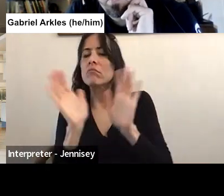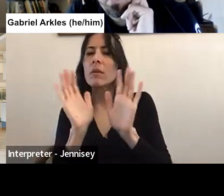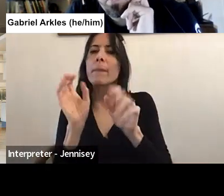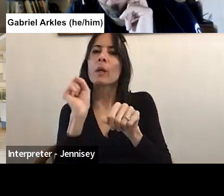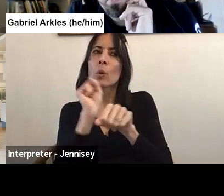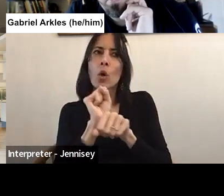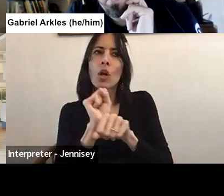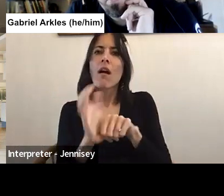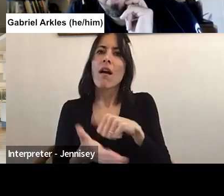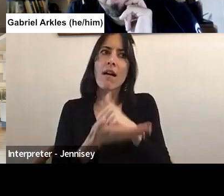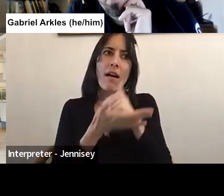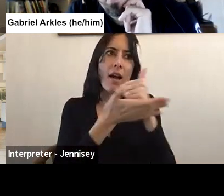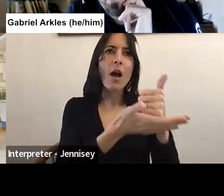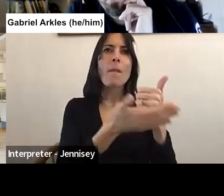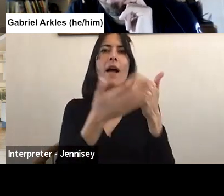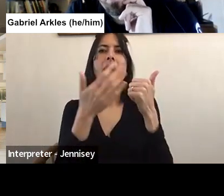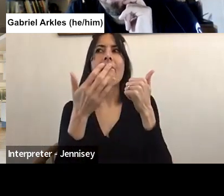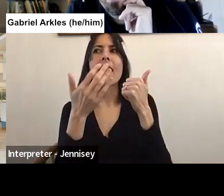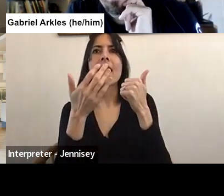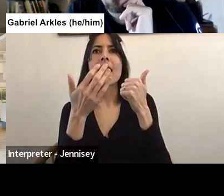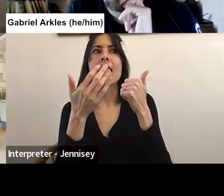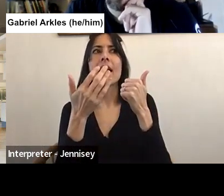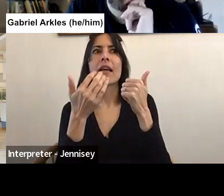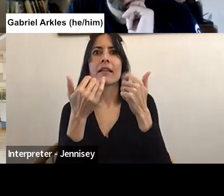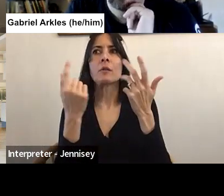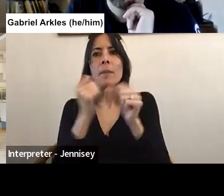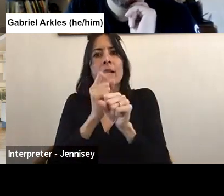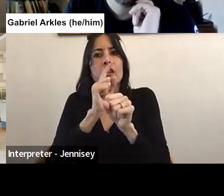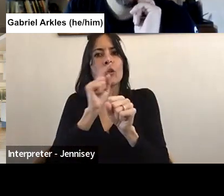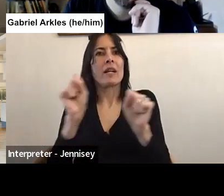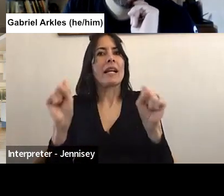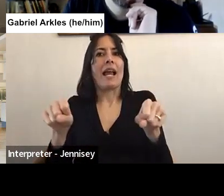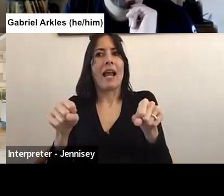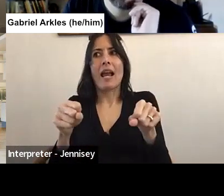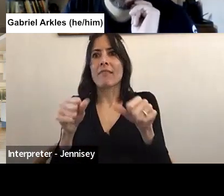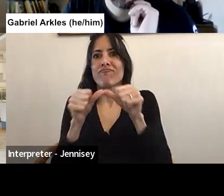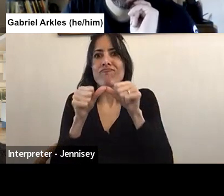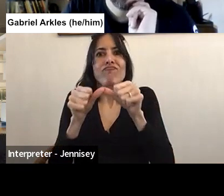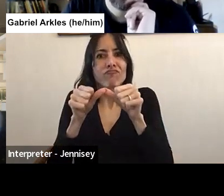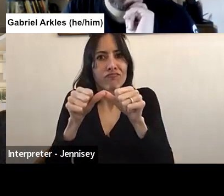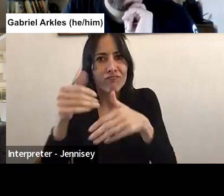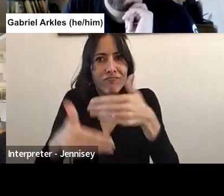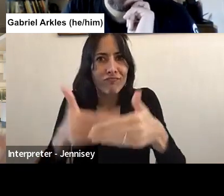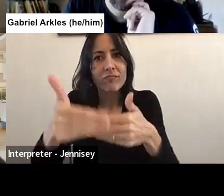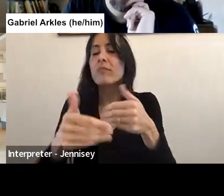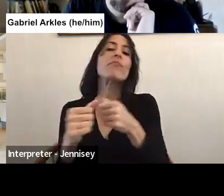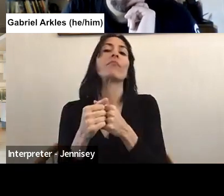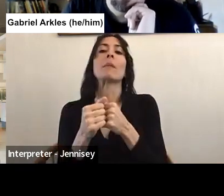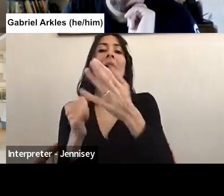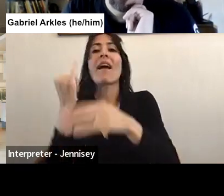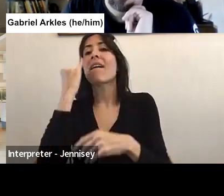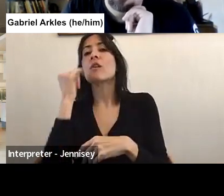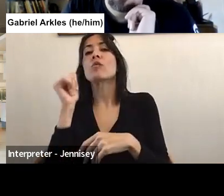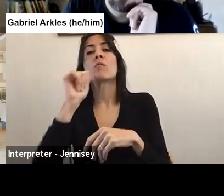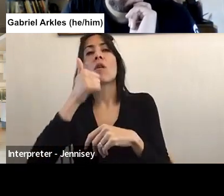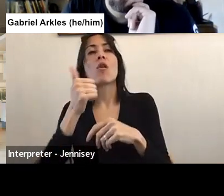systemic, in a way that's sustainable, right? Because let's just think about it. Let's say the prison gates all opened up tomorrow and we said